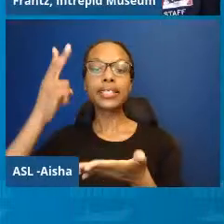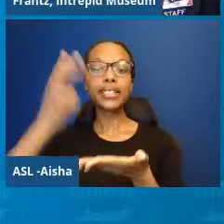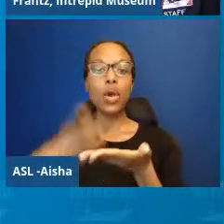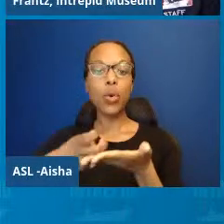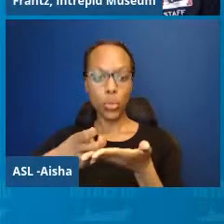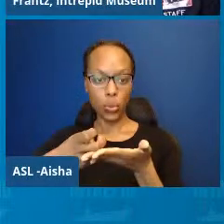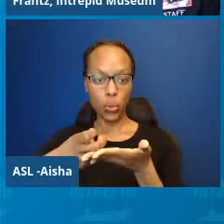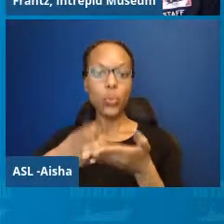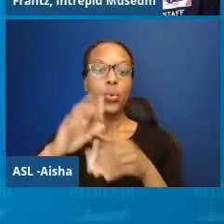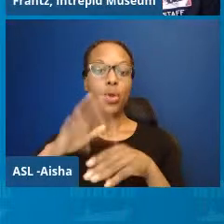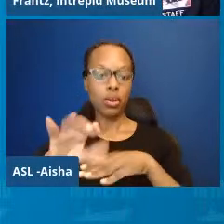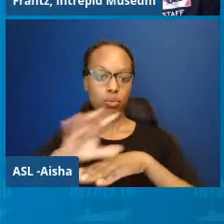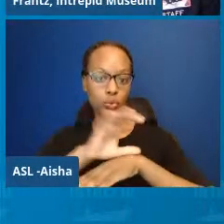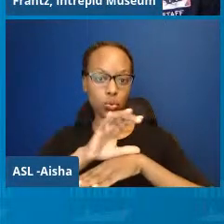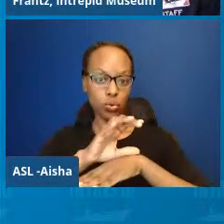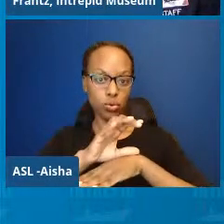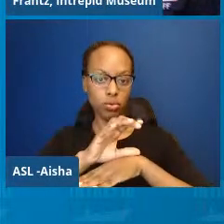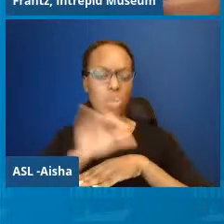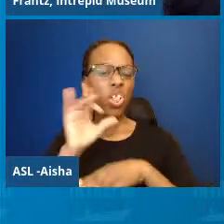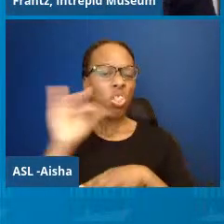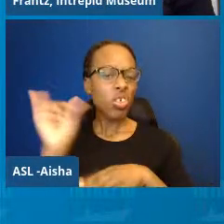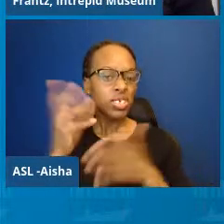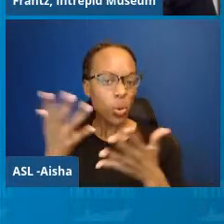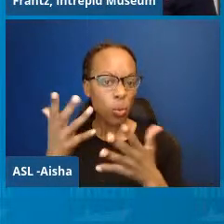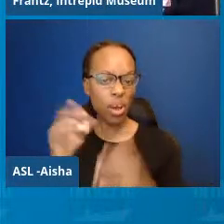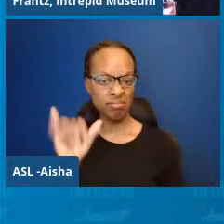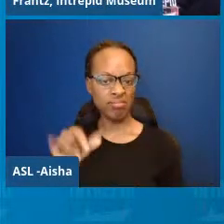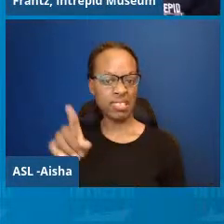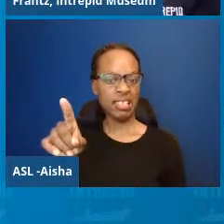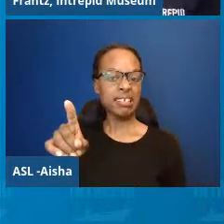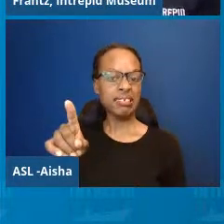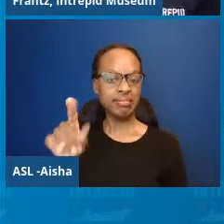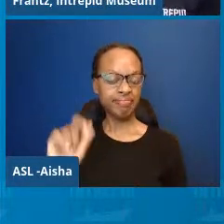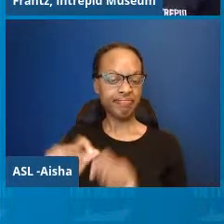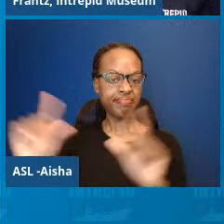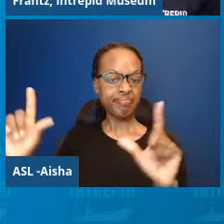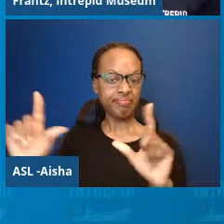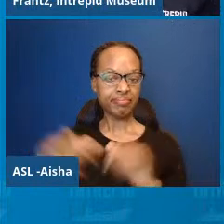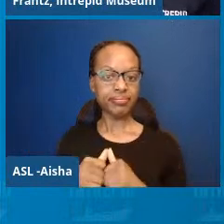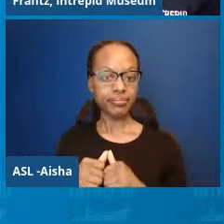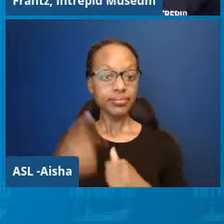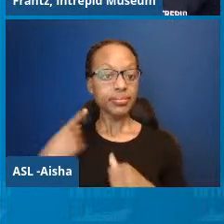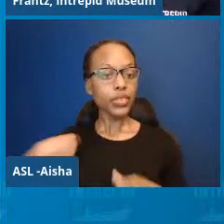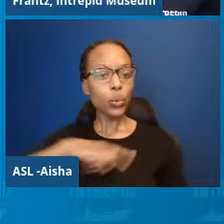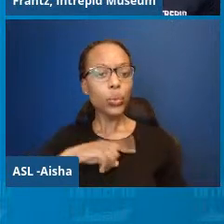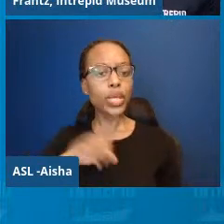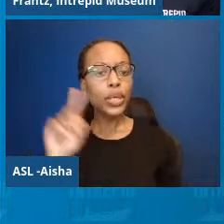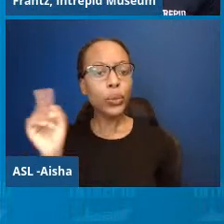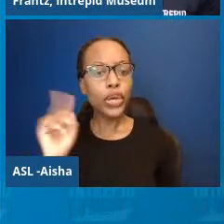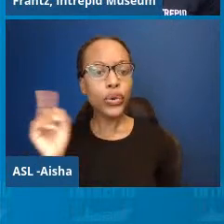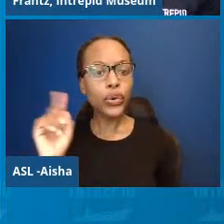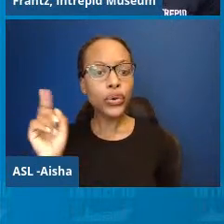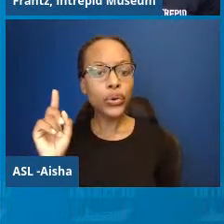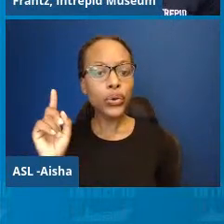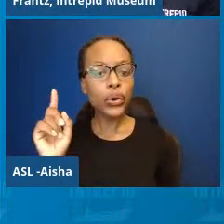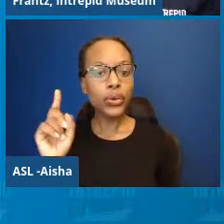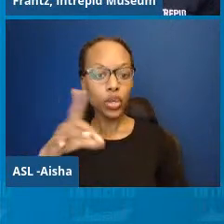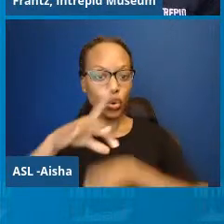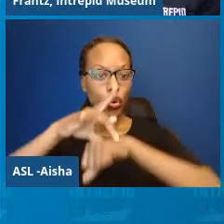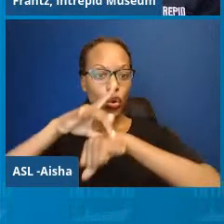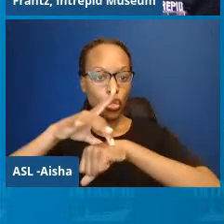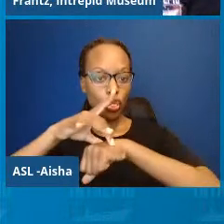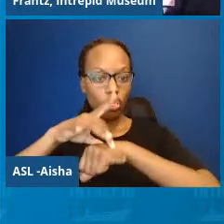to show you all what it looks like. It looks like this, right? Now, where are we? Well, as you can look right here, we are Earth, New